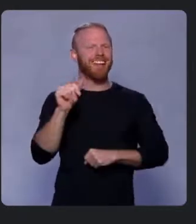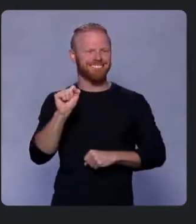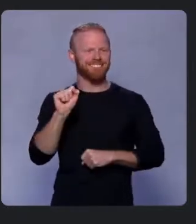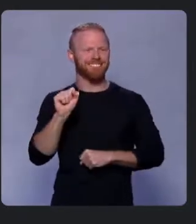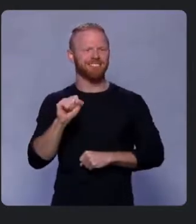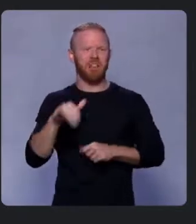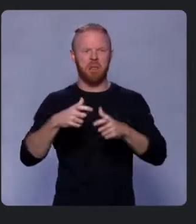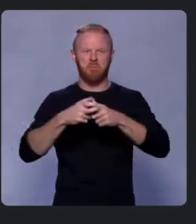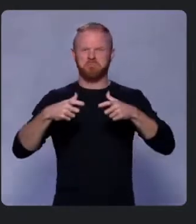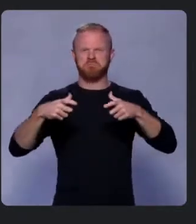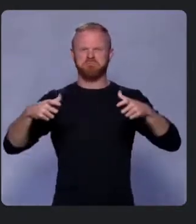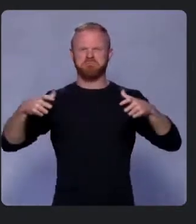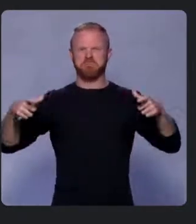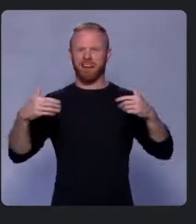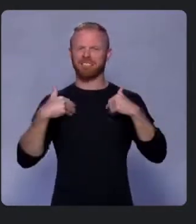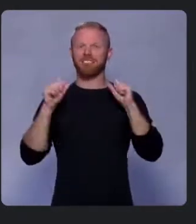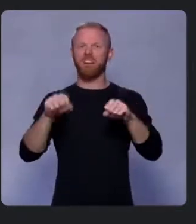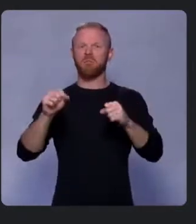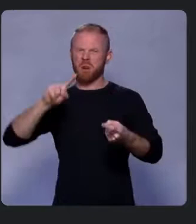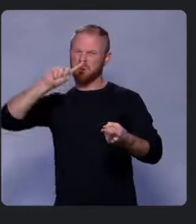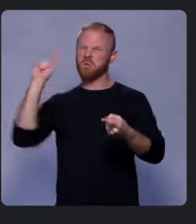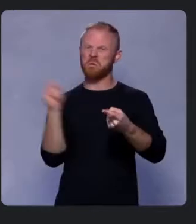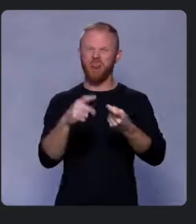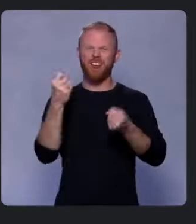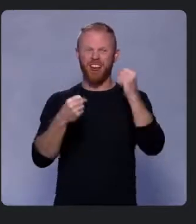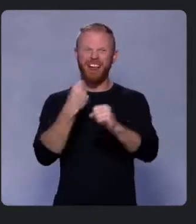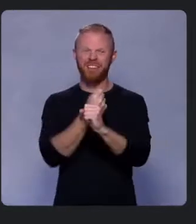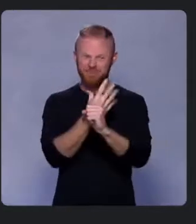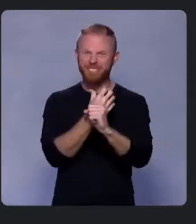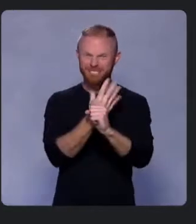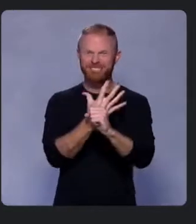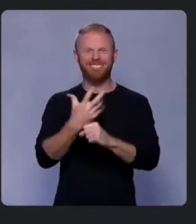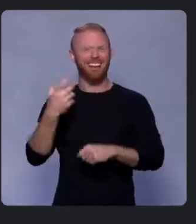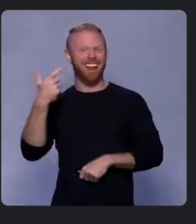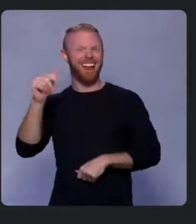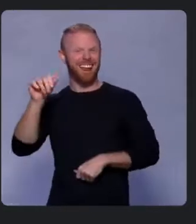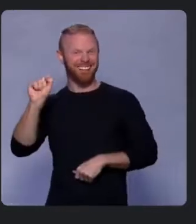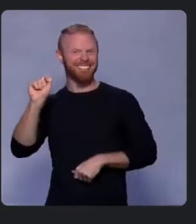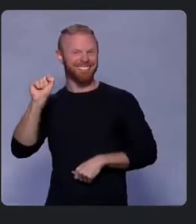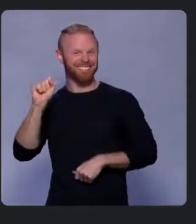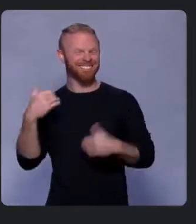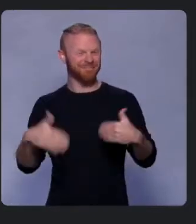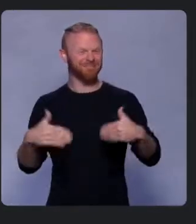scale, this has potential to significantly reduce car emissions and fuel consumption.